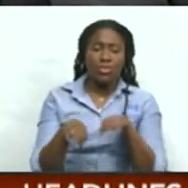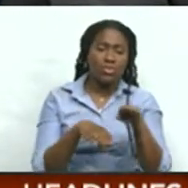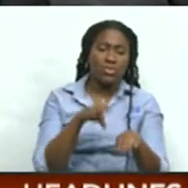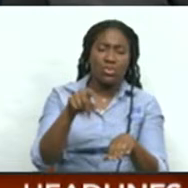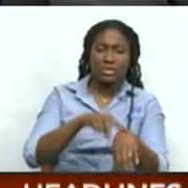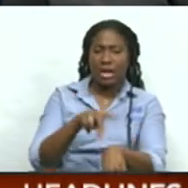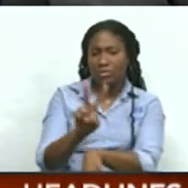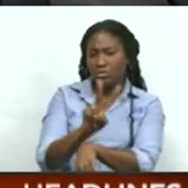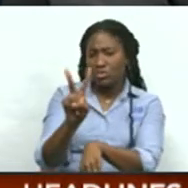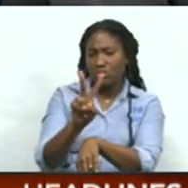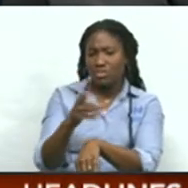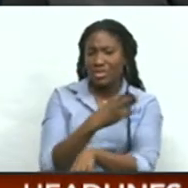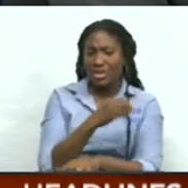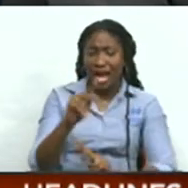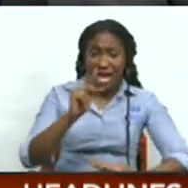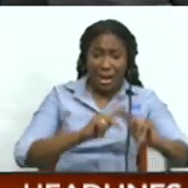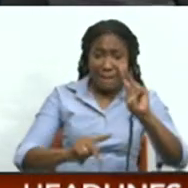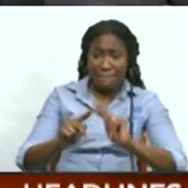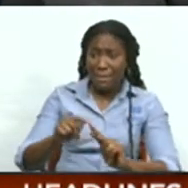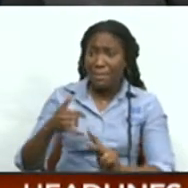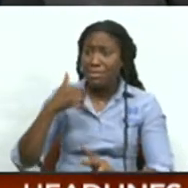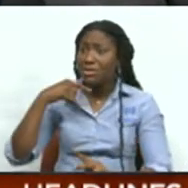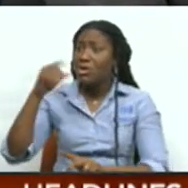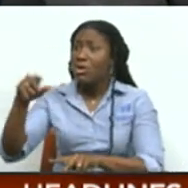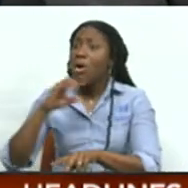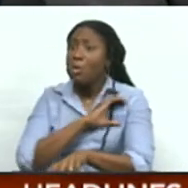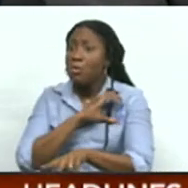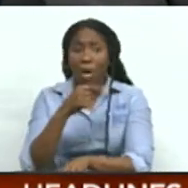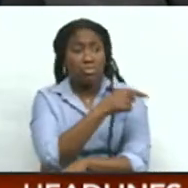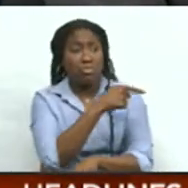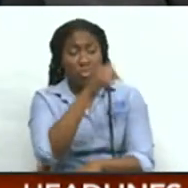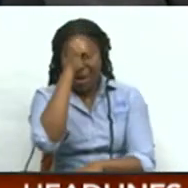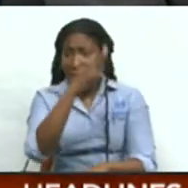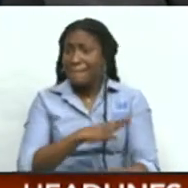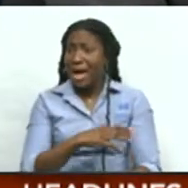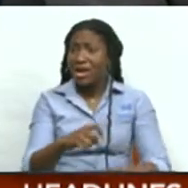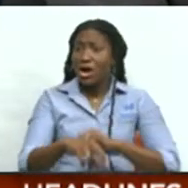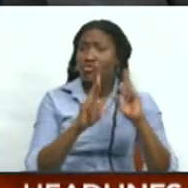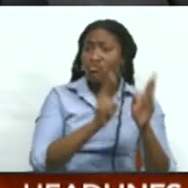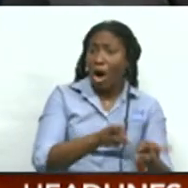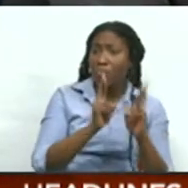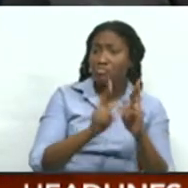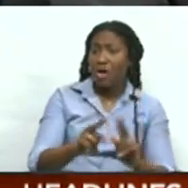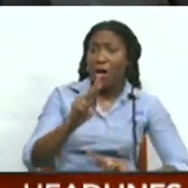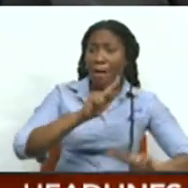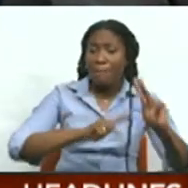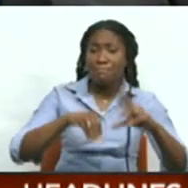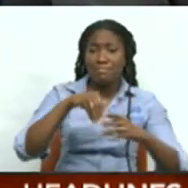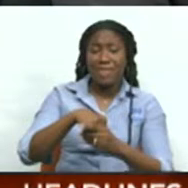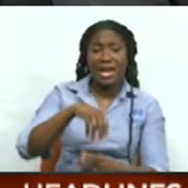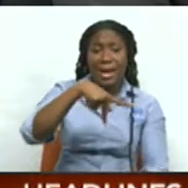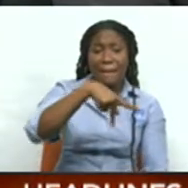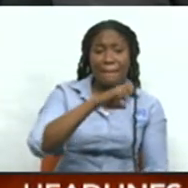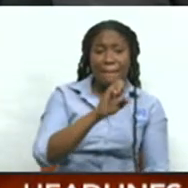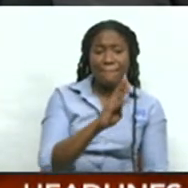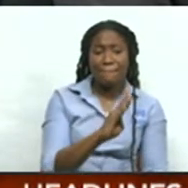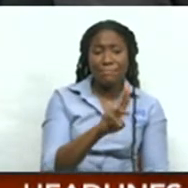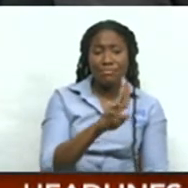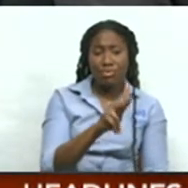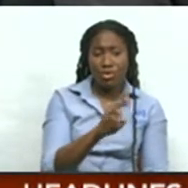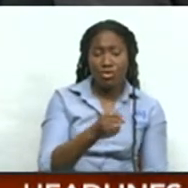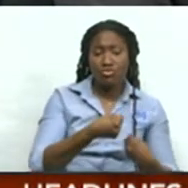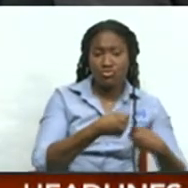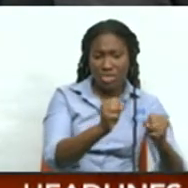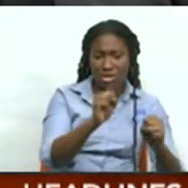by people who complained that a group of men were robbing people on Pembroke Street. The officers went to the area in an unmarked vehicle